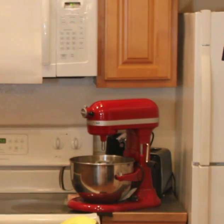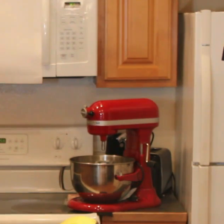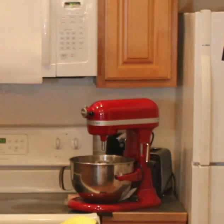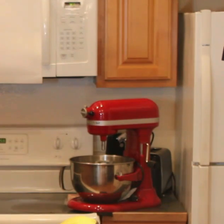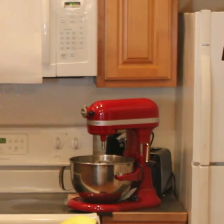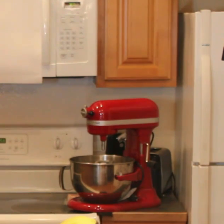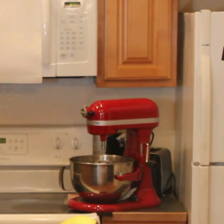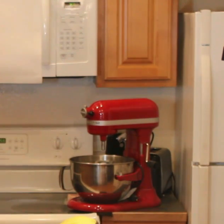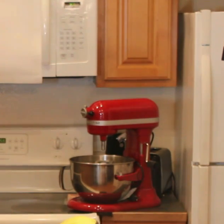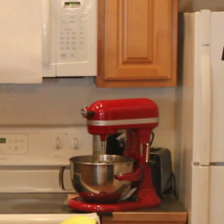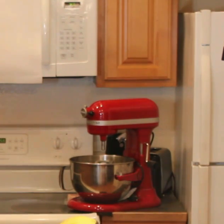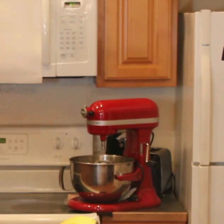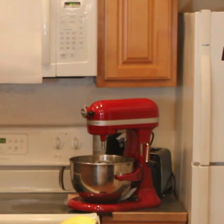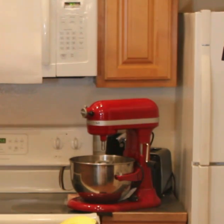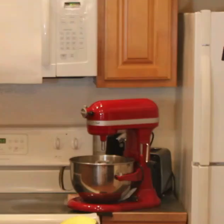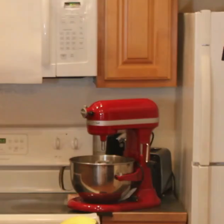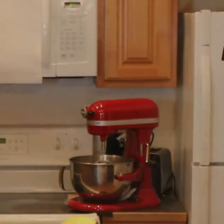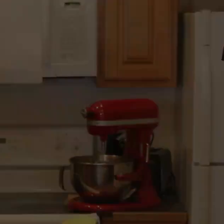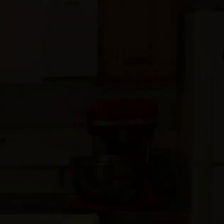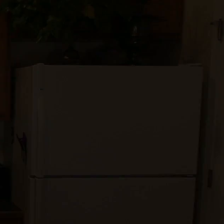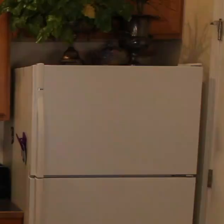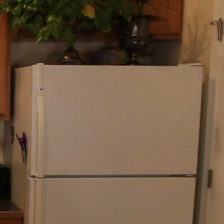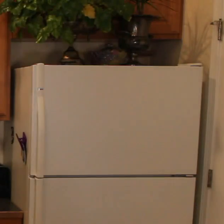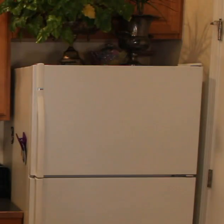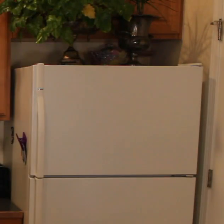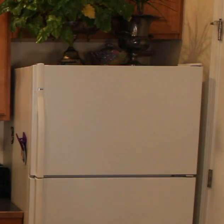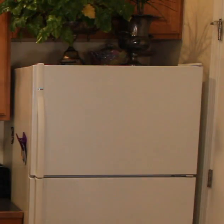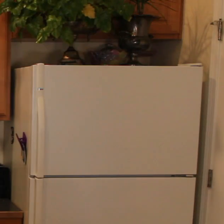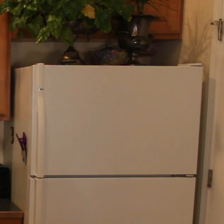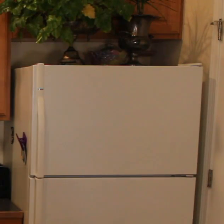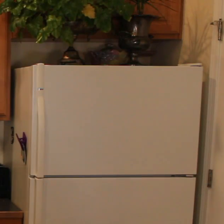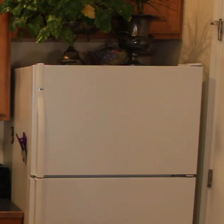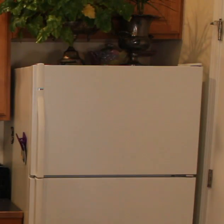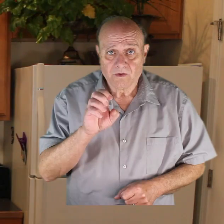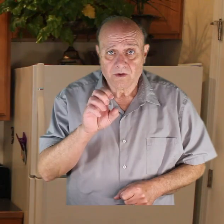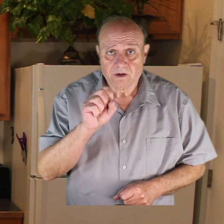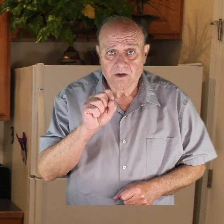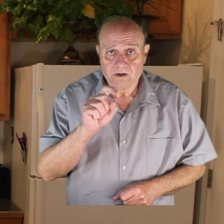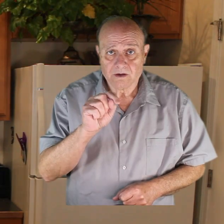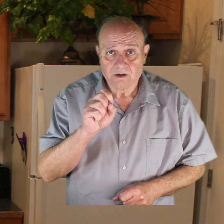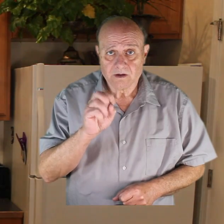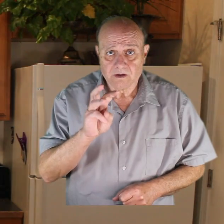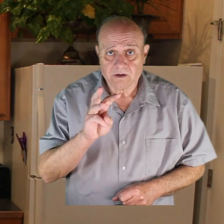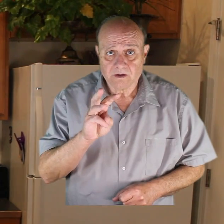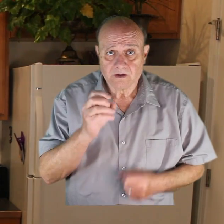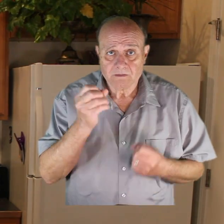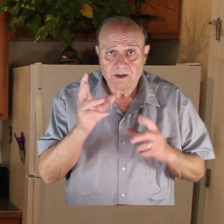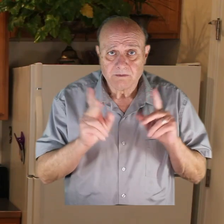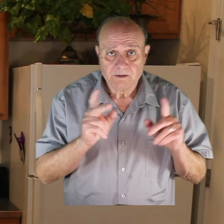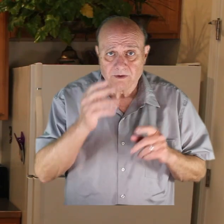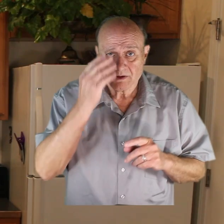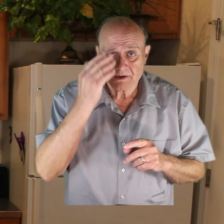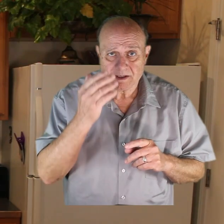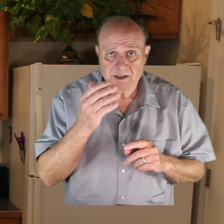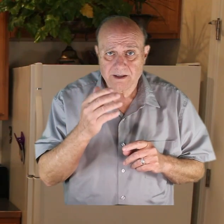in less than 30 minutes. Come join us. I'll be making a Creole stew. A lot of people think